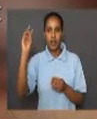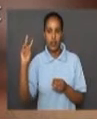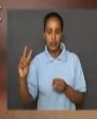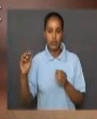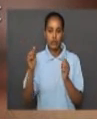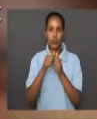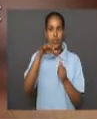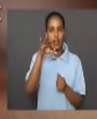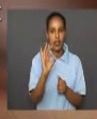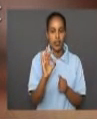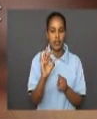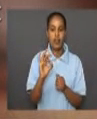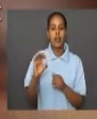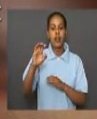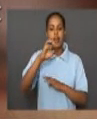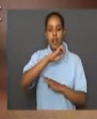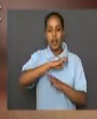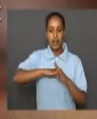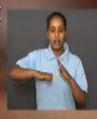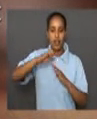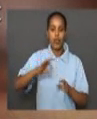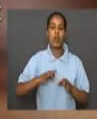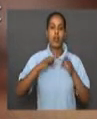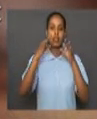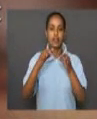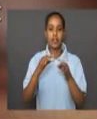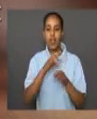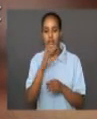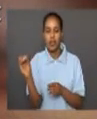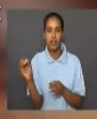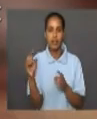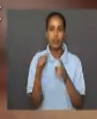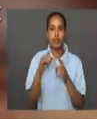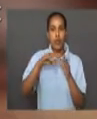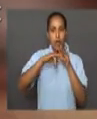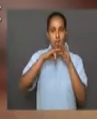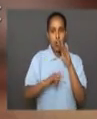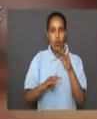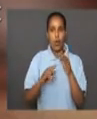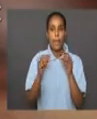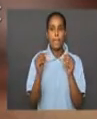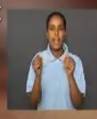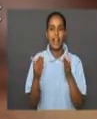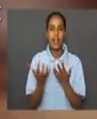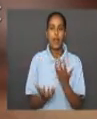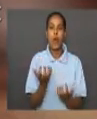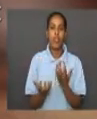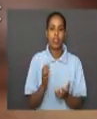to enhance electrical conductivity and to lower the melting